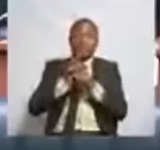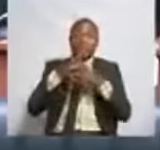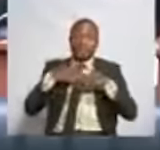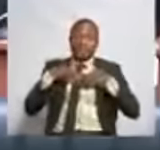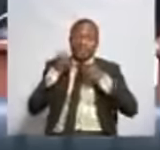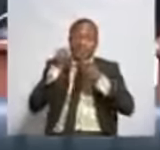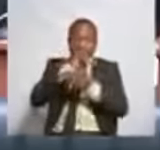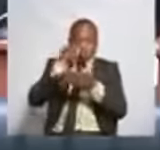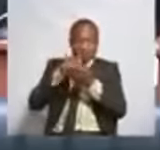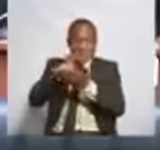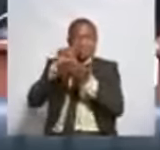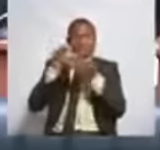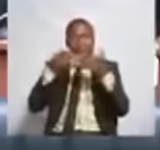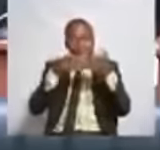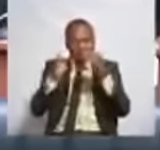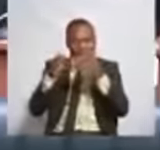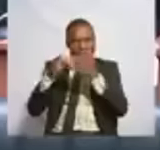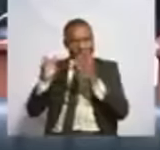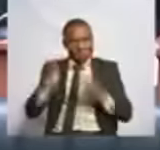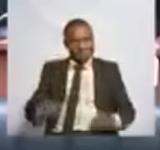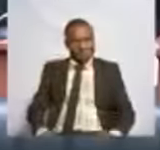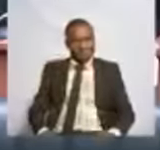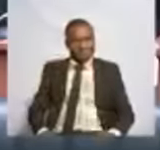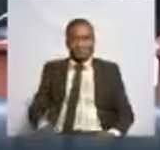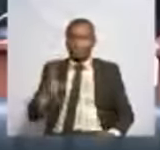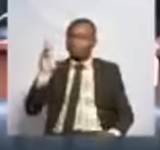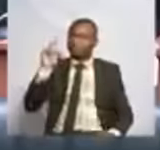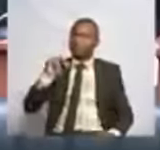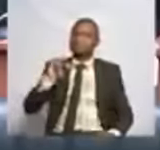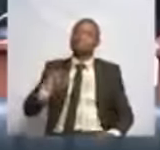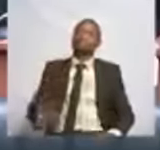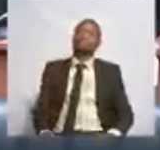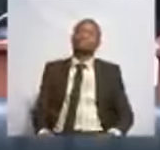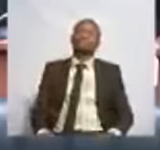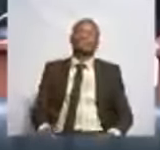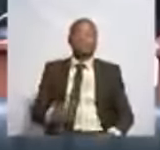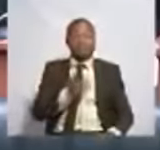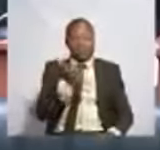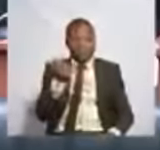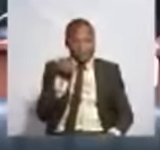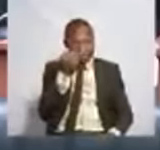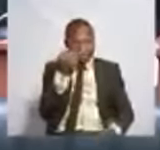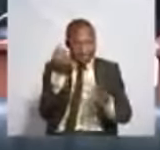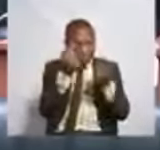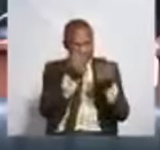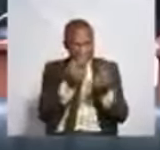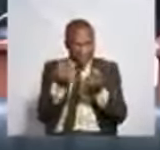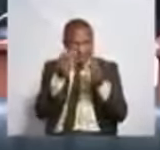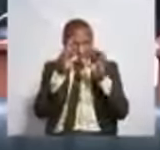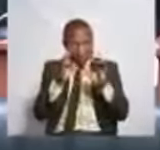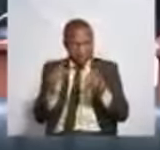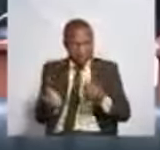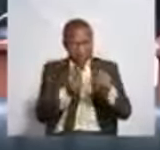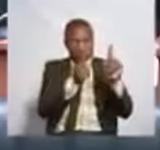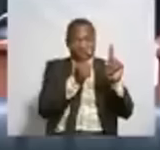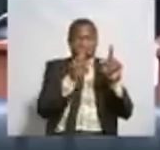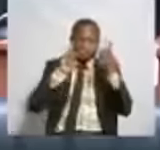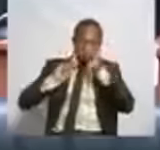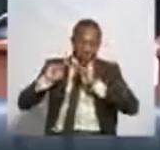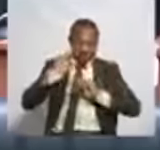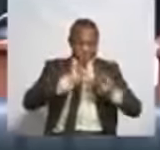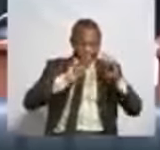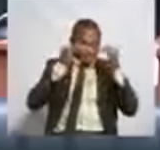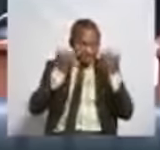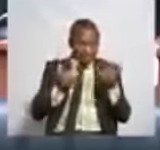post ajar open. No. And in any case, if I went into Kamthinsa